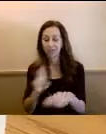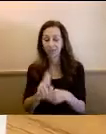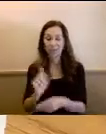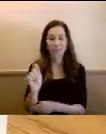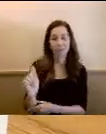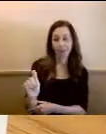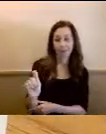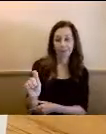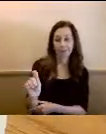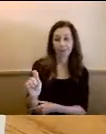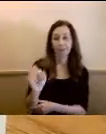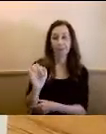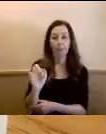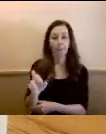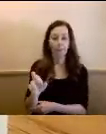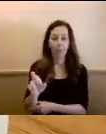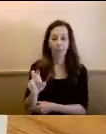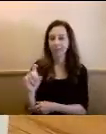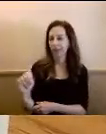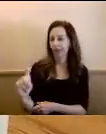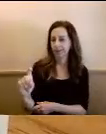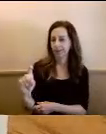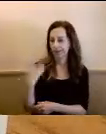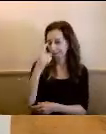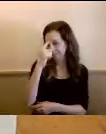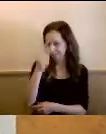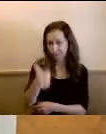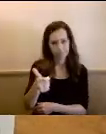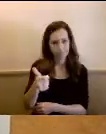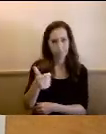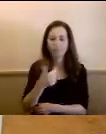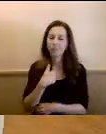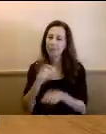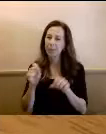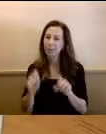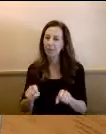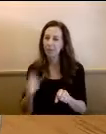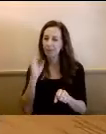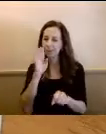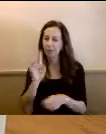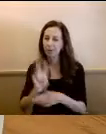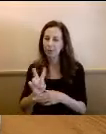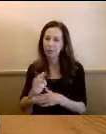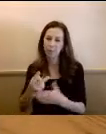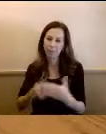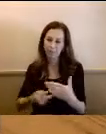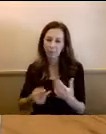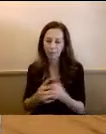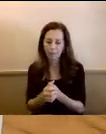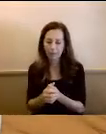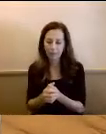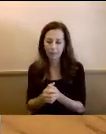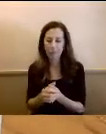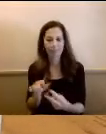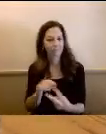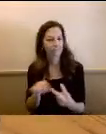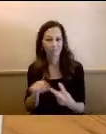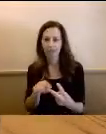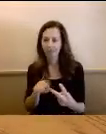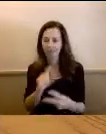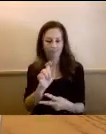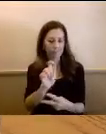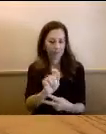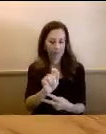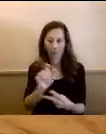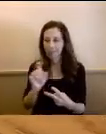dot or you may use the X. You'll see me probably do a combination of the two. Either one is fine,